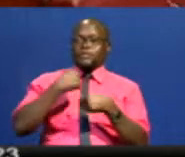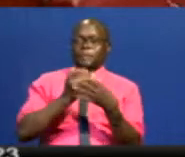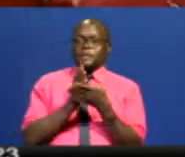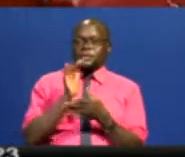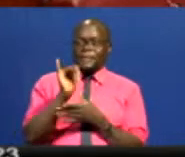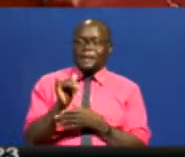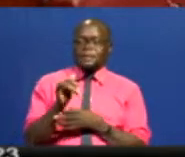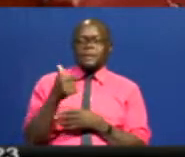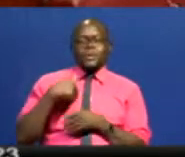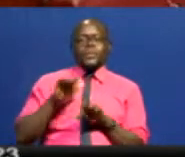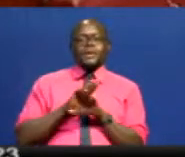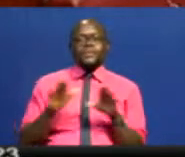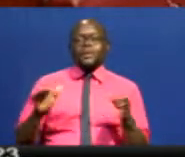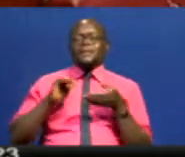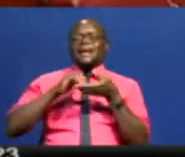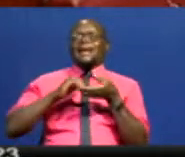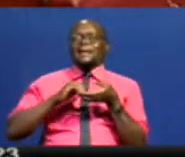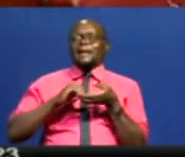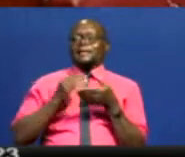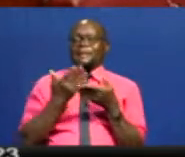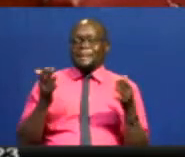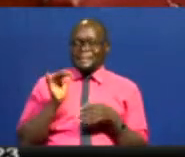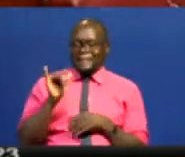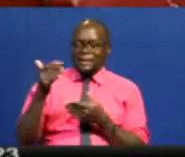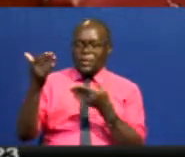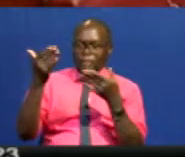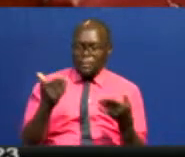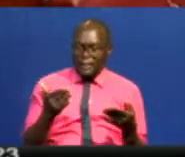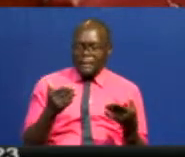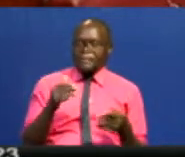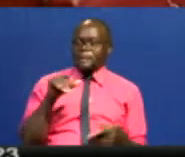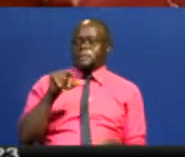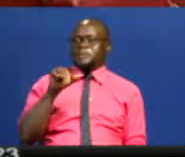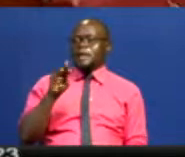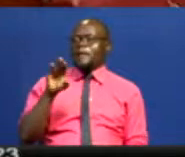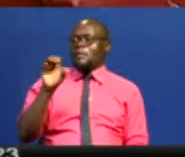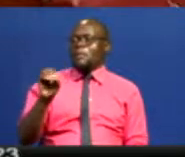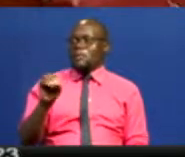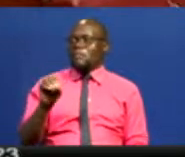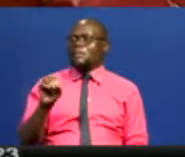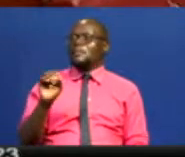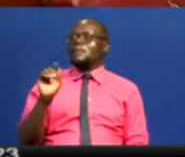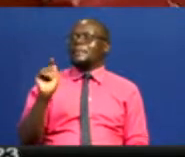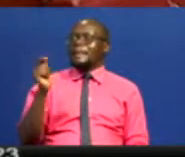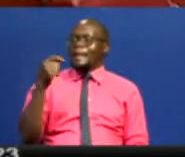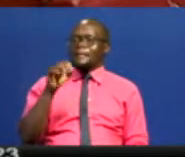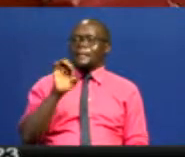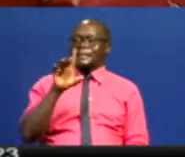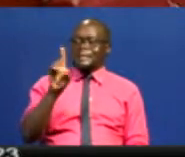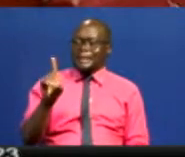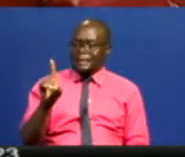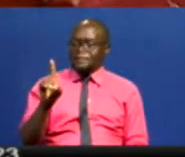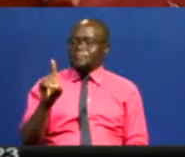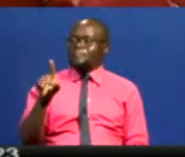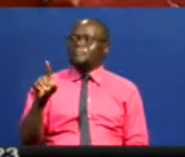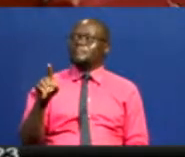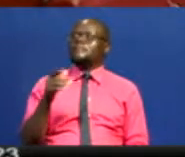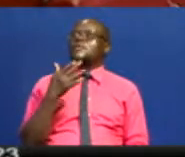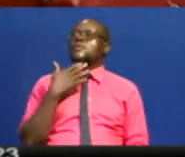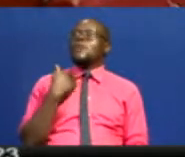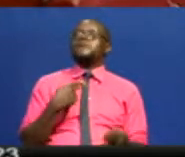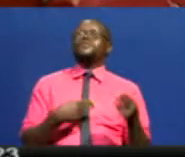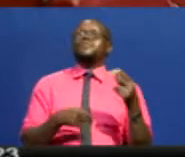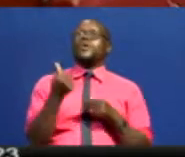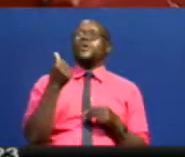that we do not engage in things that will bring in GMO. Like Kenya seed is already being